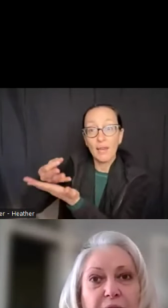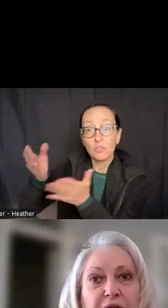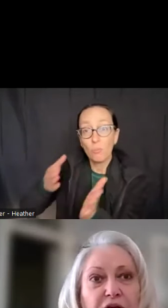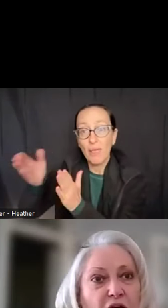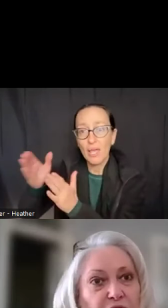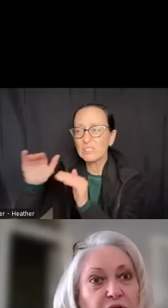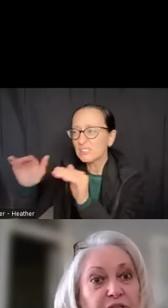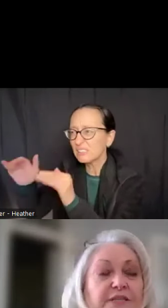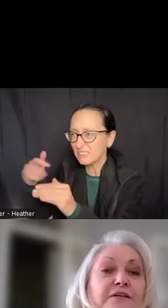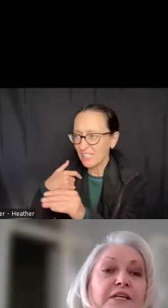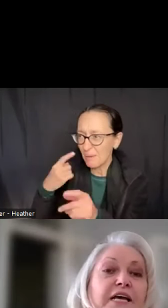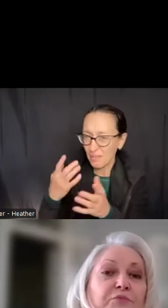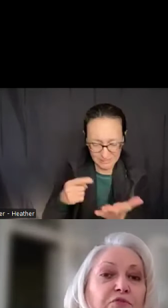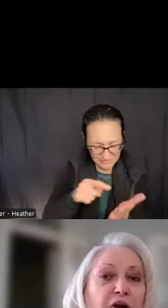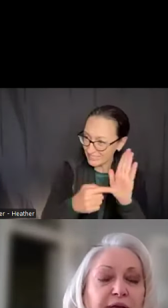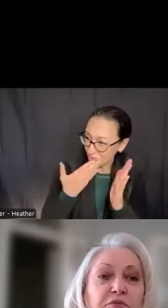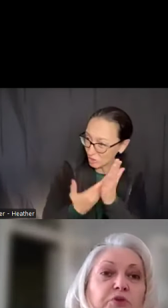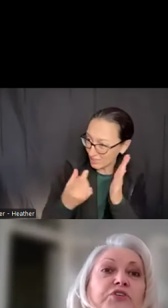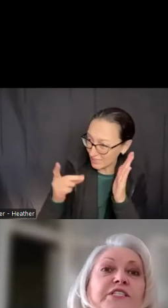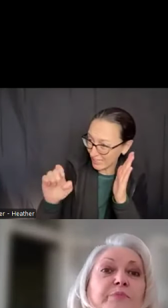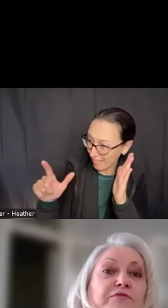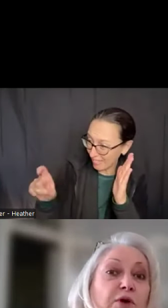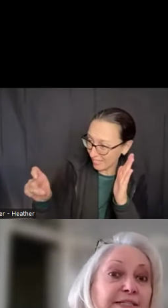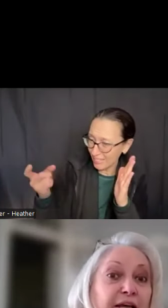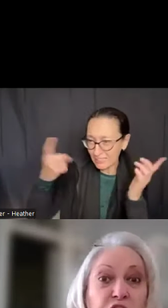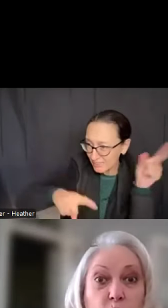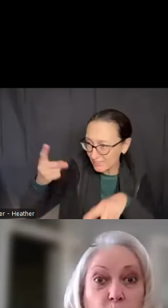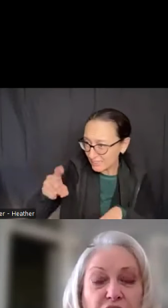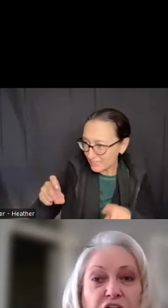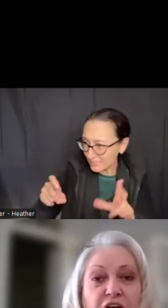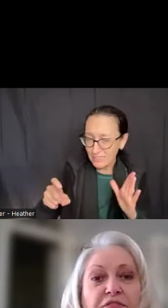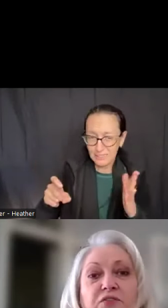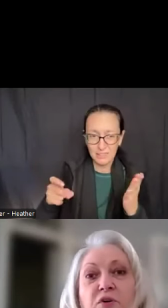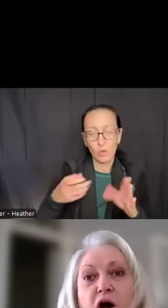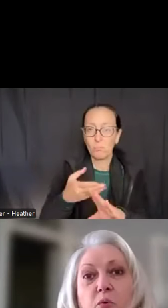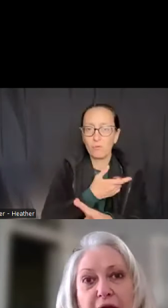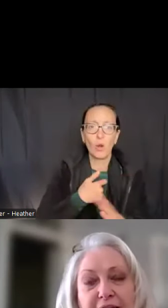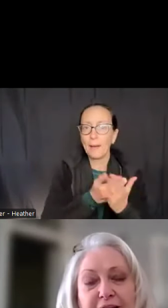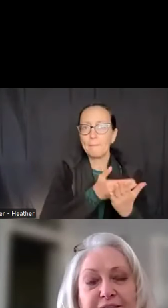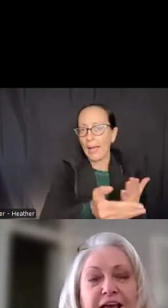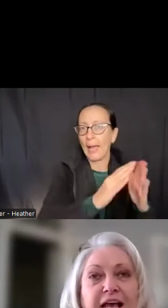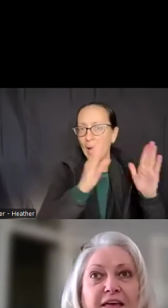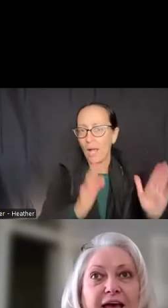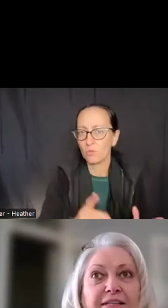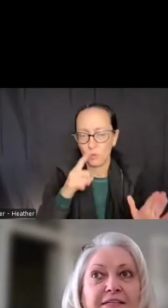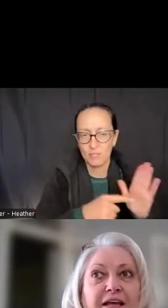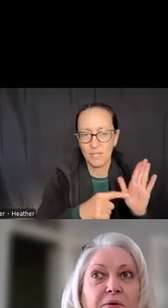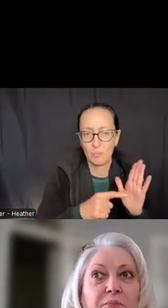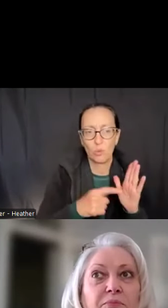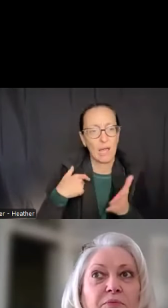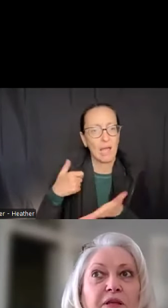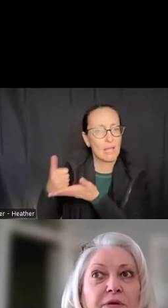whether or not I'm getting offered a good deal before I make this purchase and before I sign this mortgage. Those are all ways